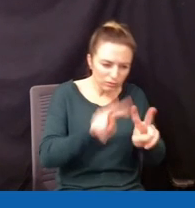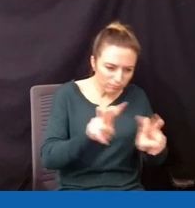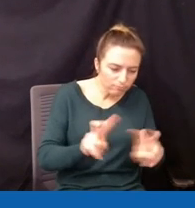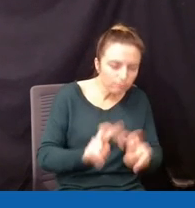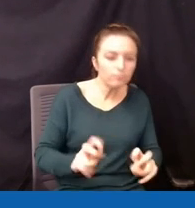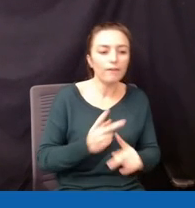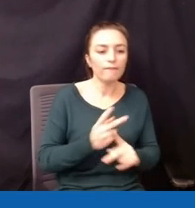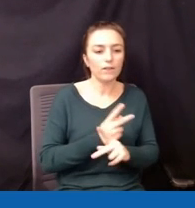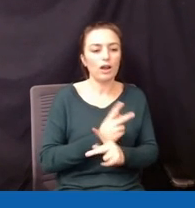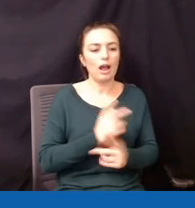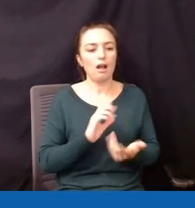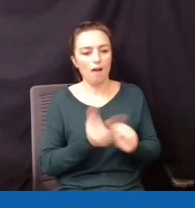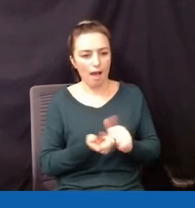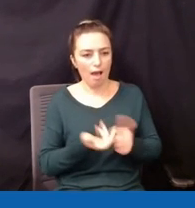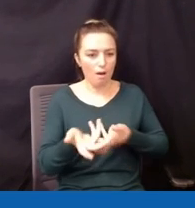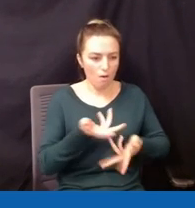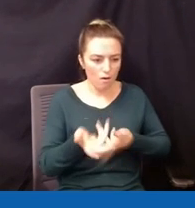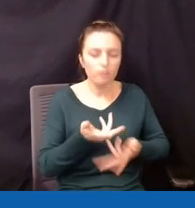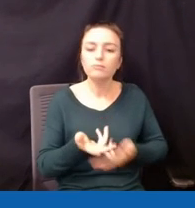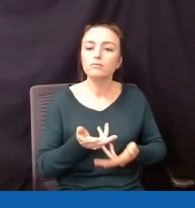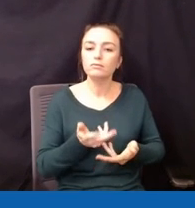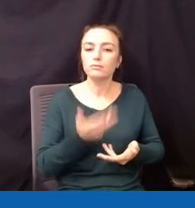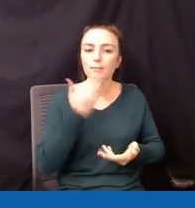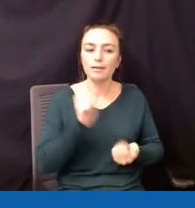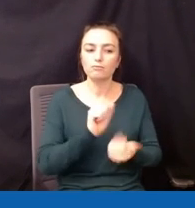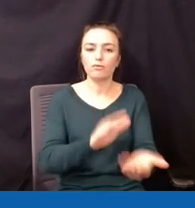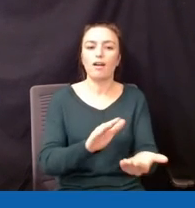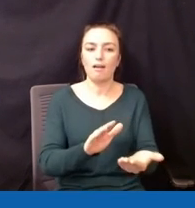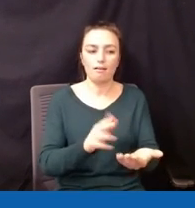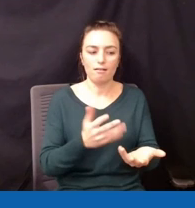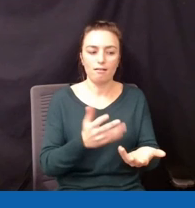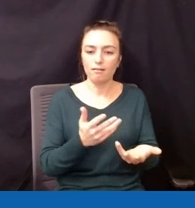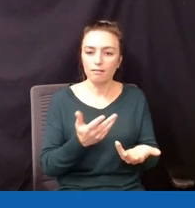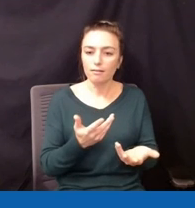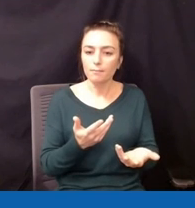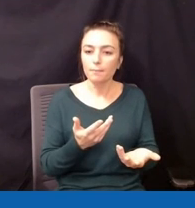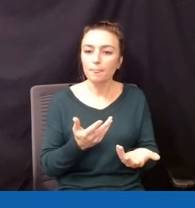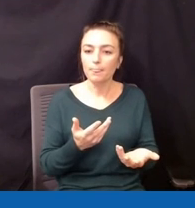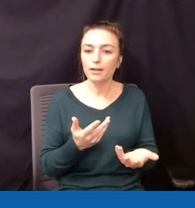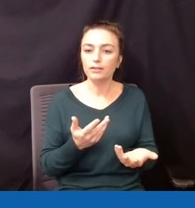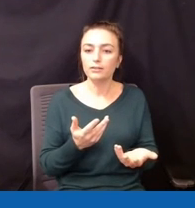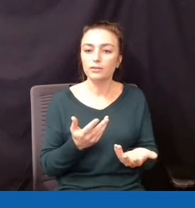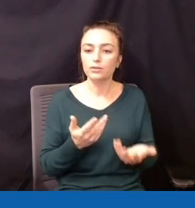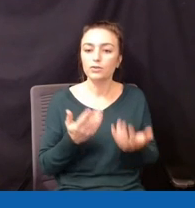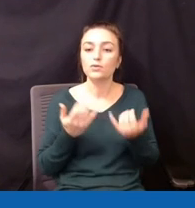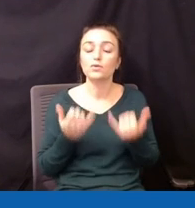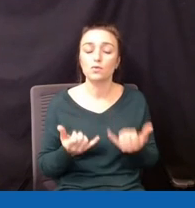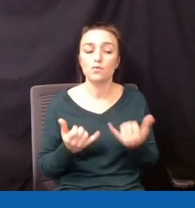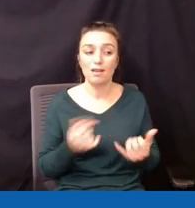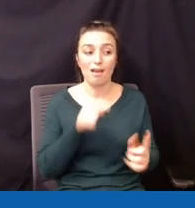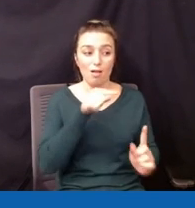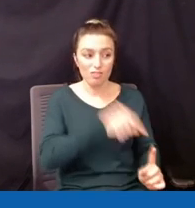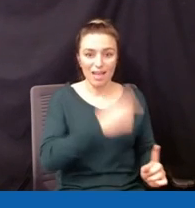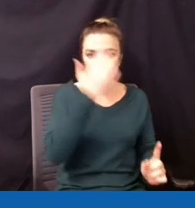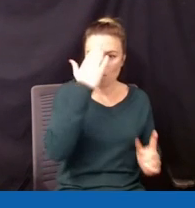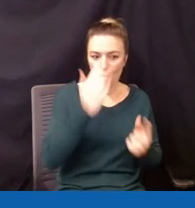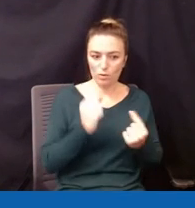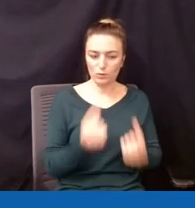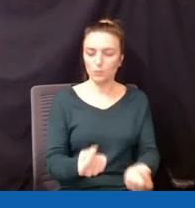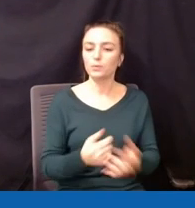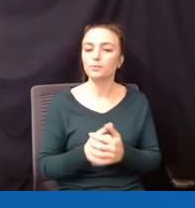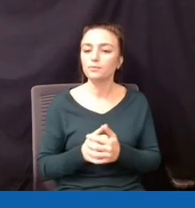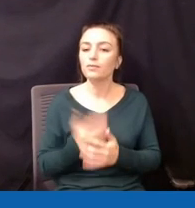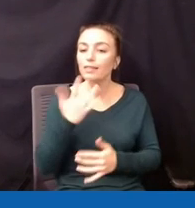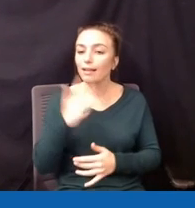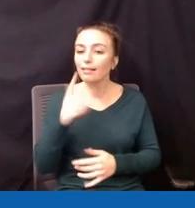empowers them literally to actually provide person-centered holistic care. Luckily, the people we're working with in Texas already have